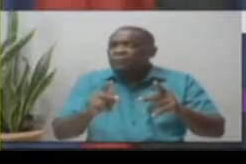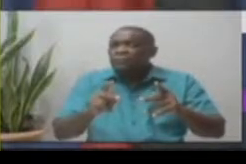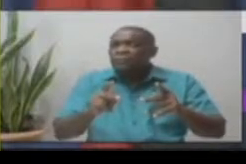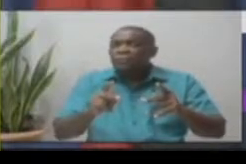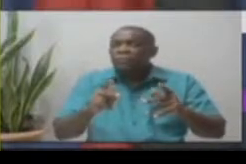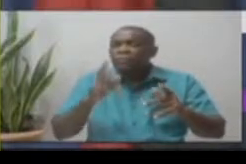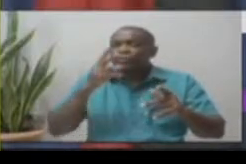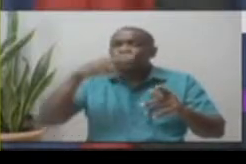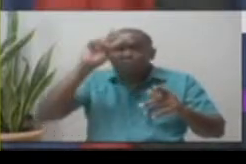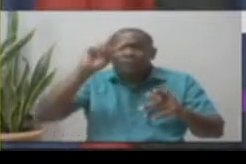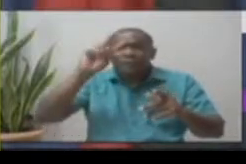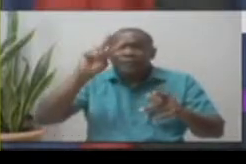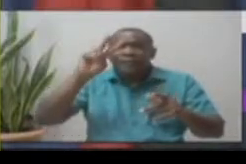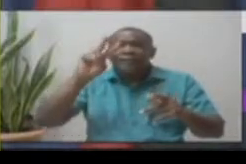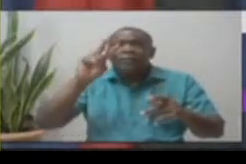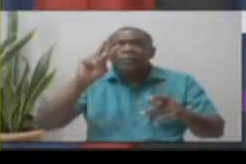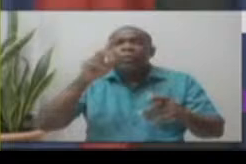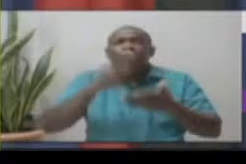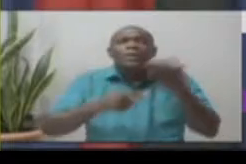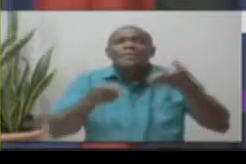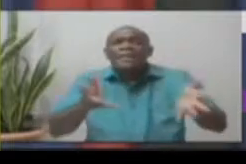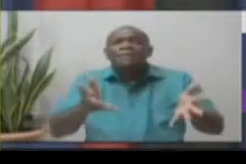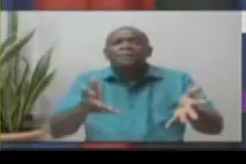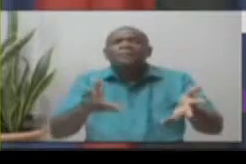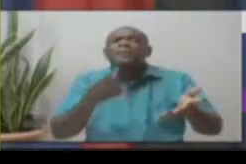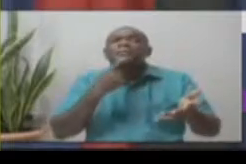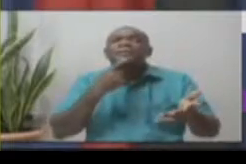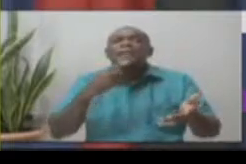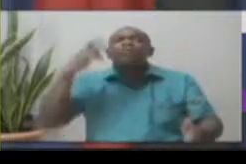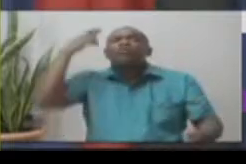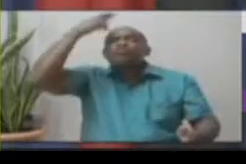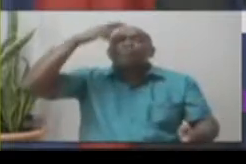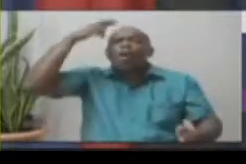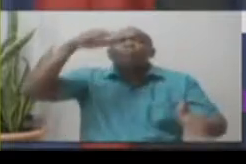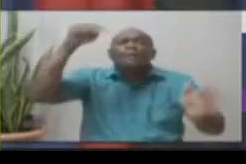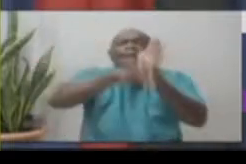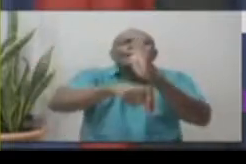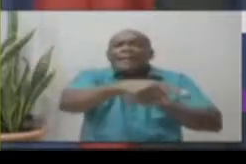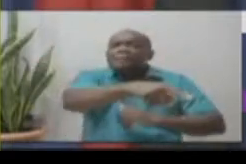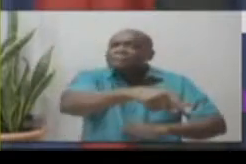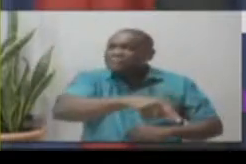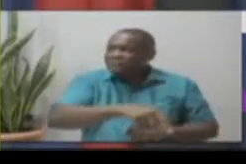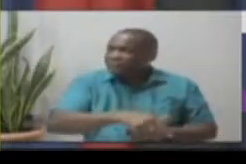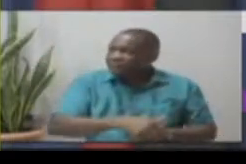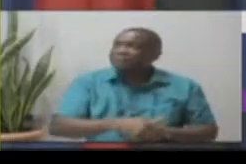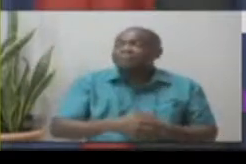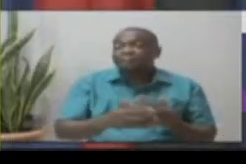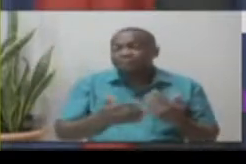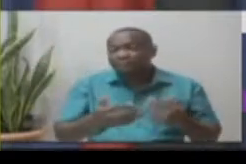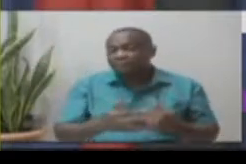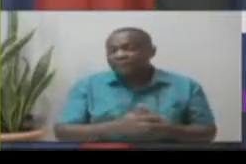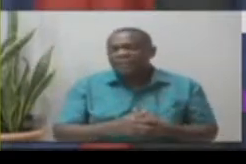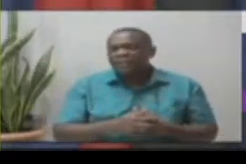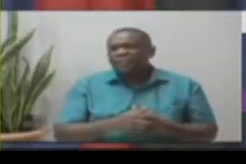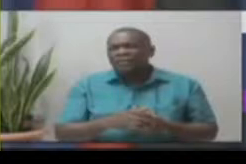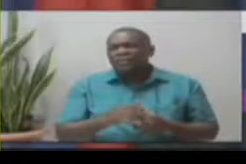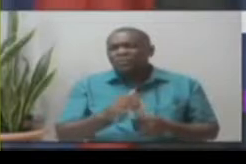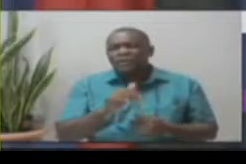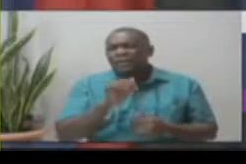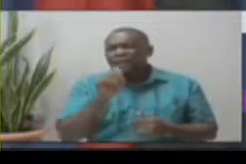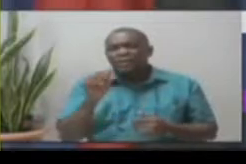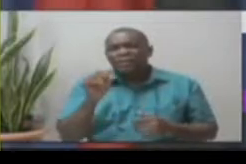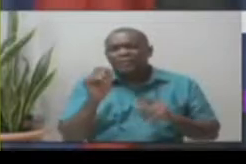it. But we're not going down that road. We are looking at the interests of the average person in this country. And